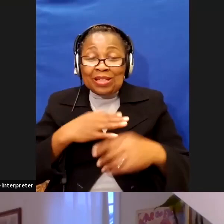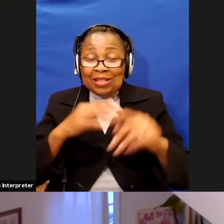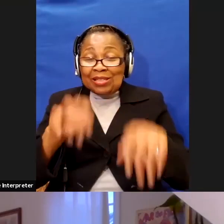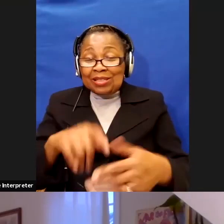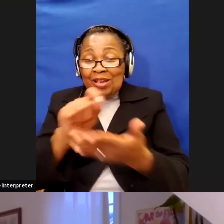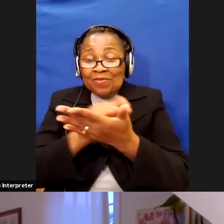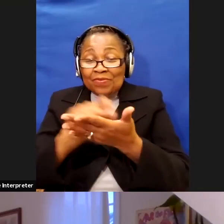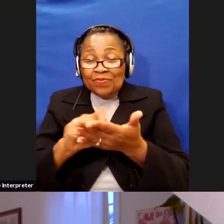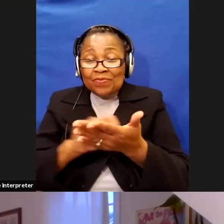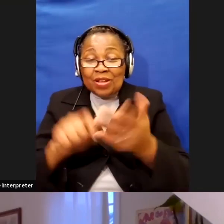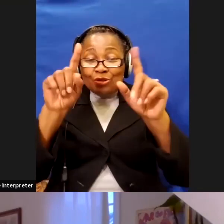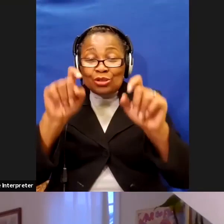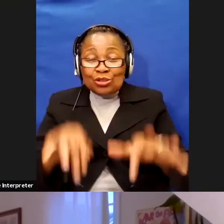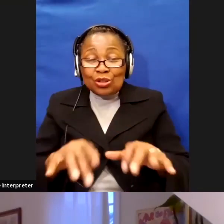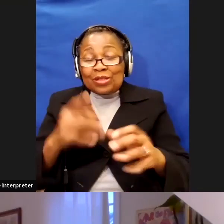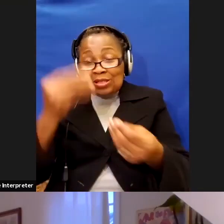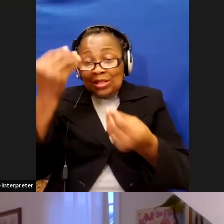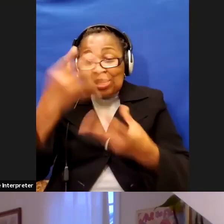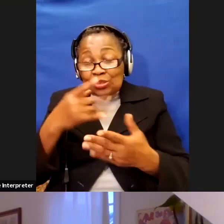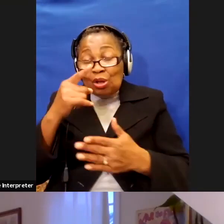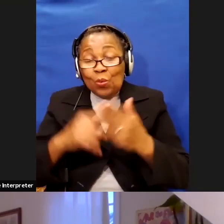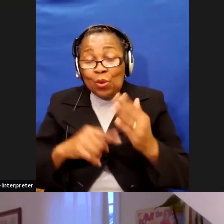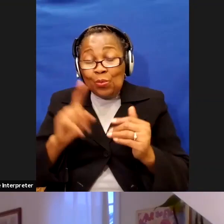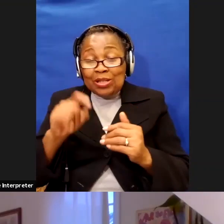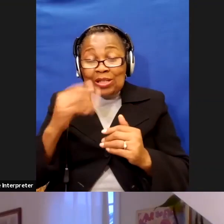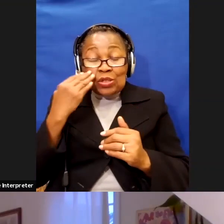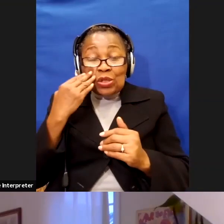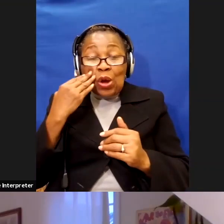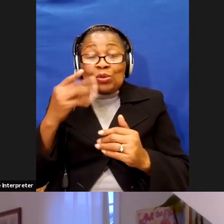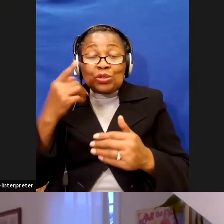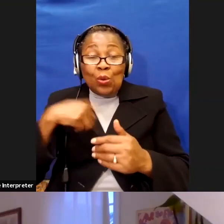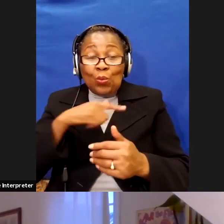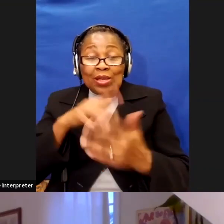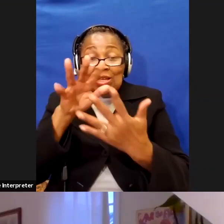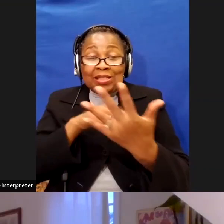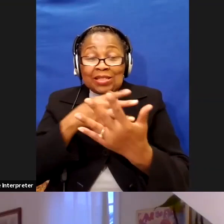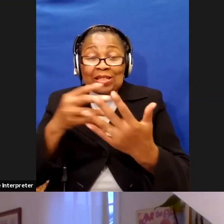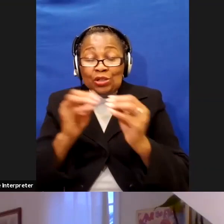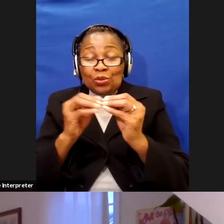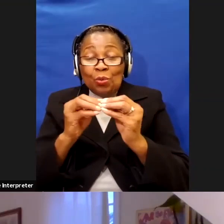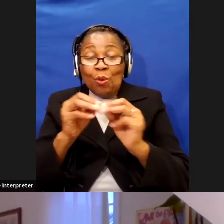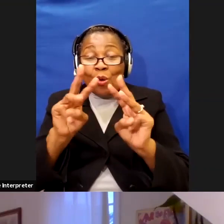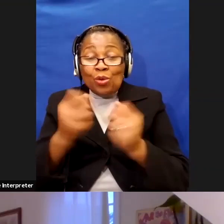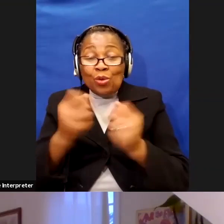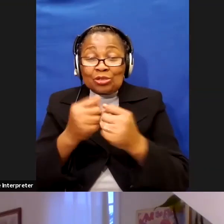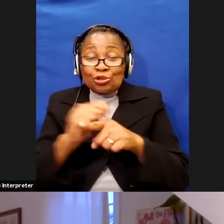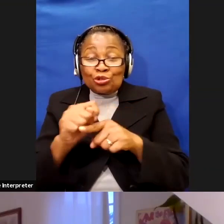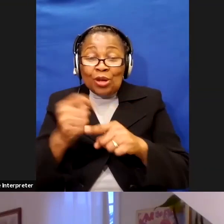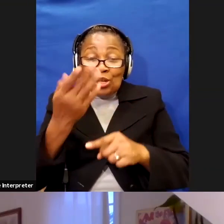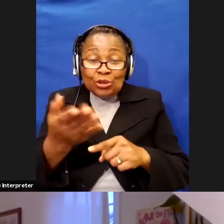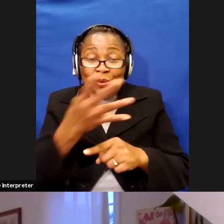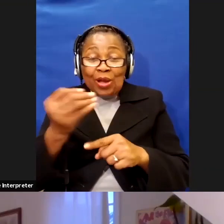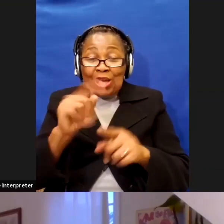need to know, and we will make sure that we schedule more sessions to help train you and your team to become more accessible in your